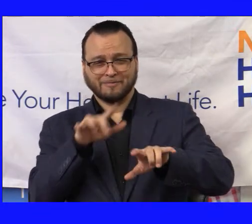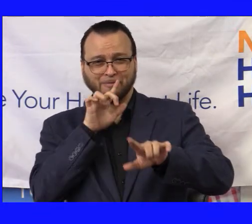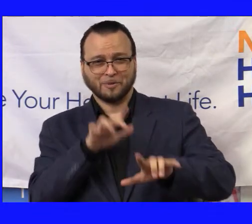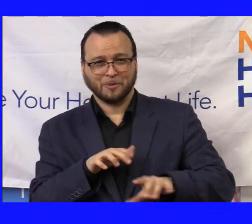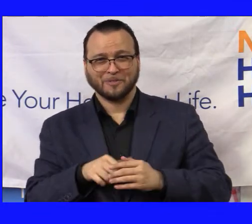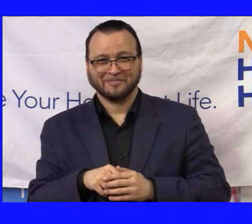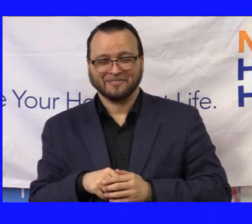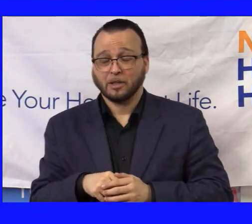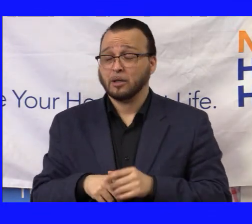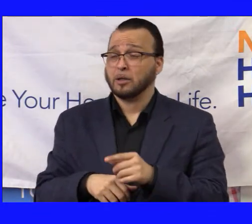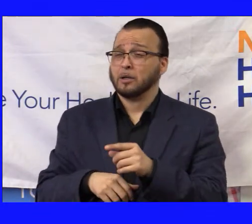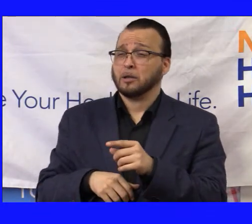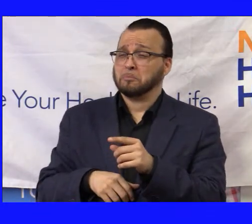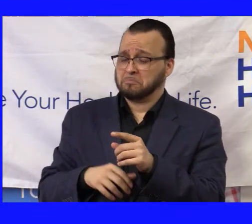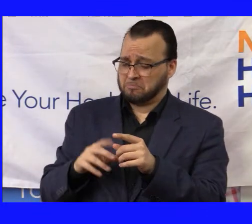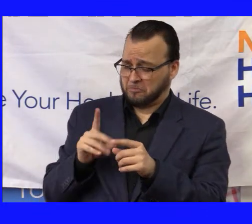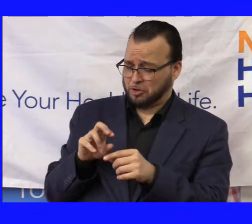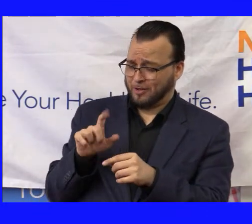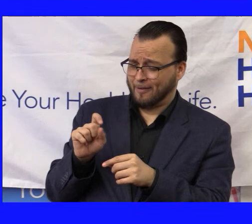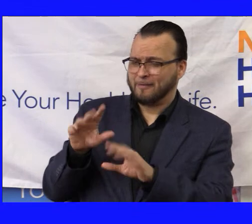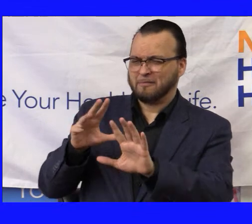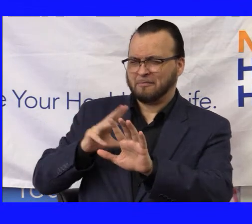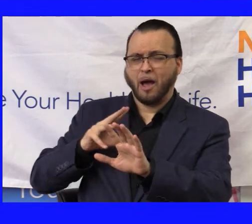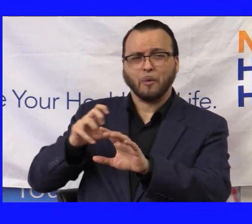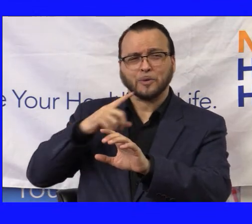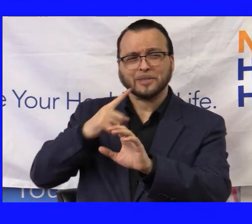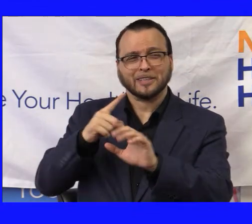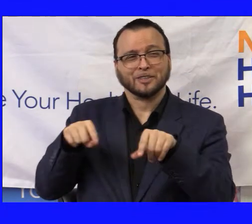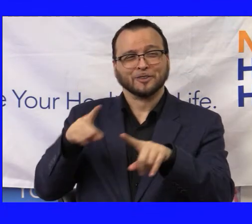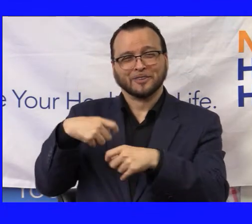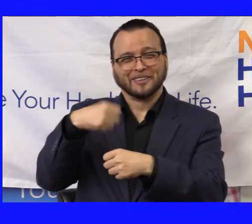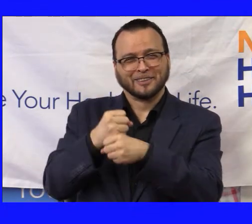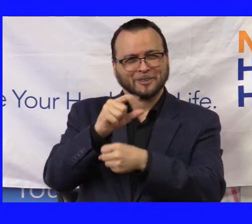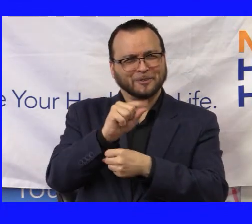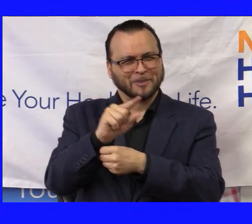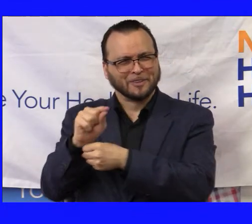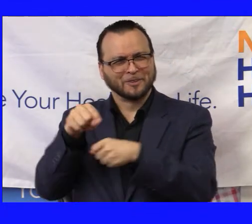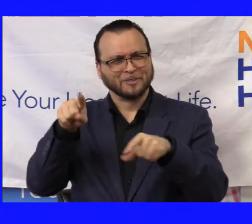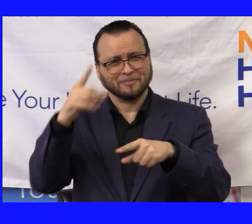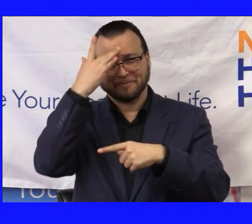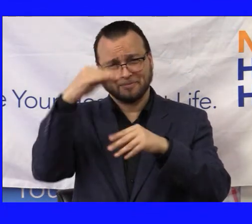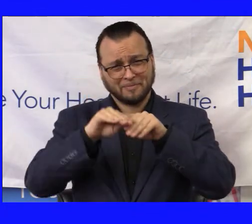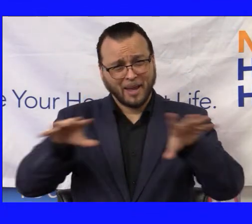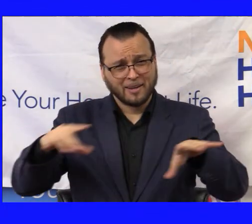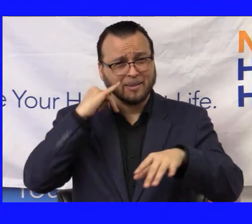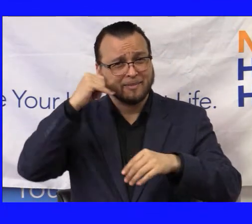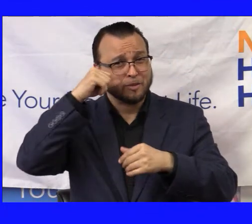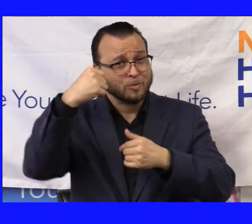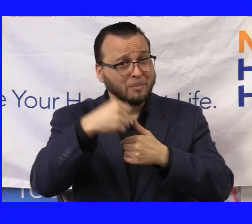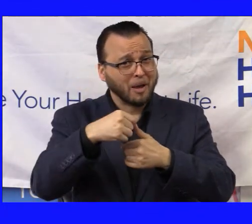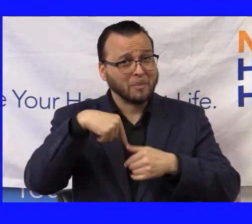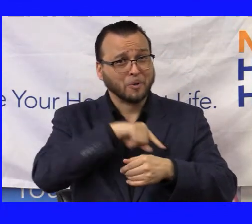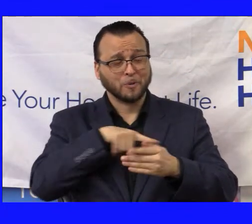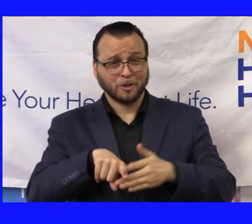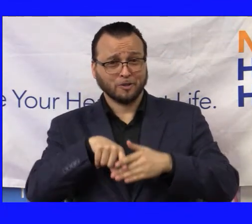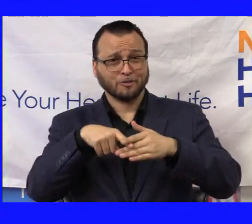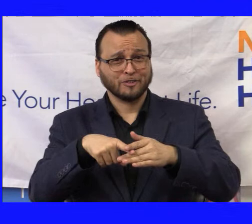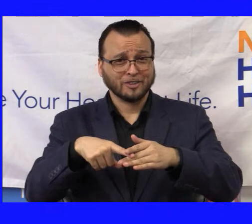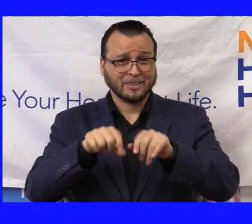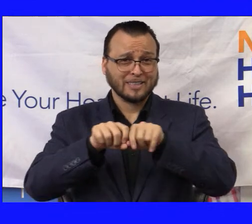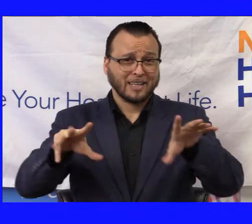like to say over the course of the year 2020 through our pandemic, if you remember, we were originally sending